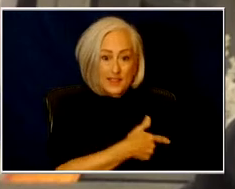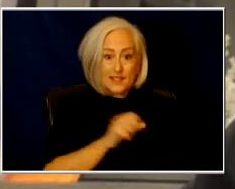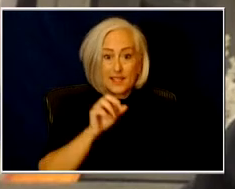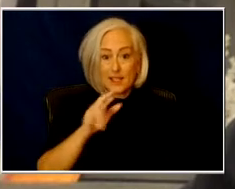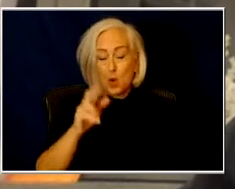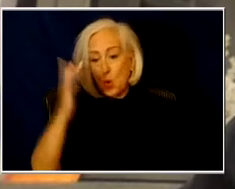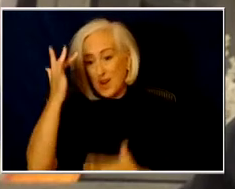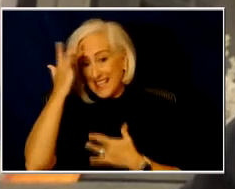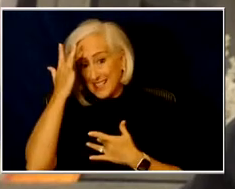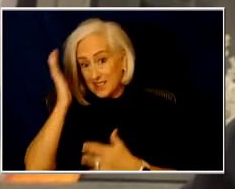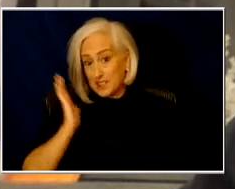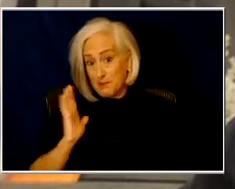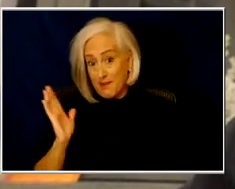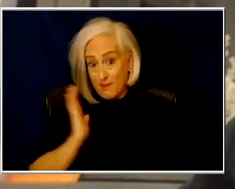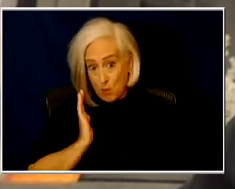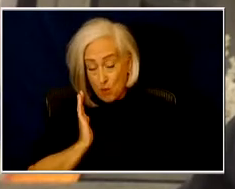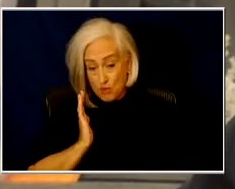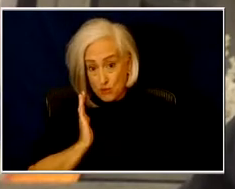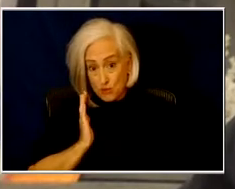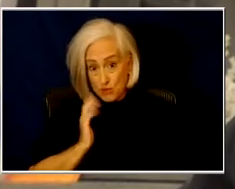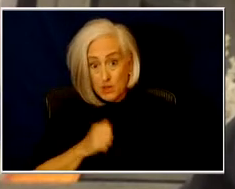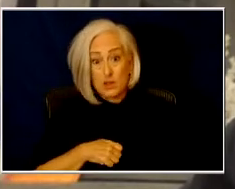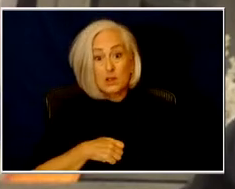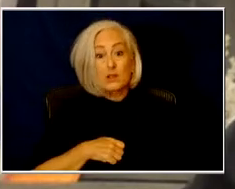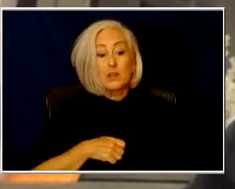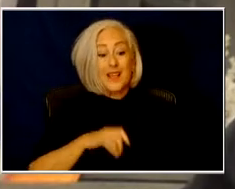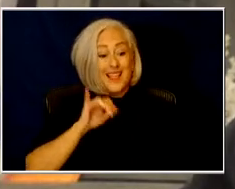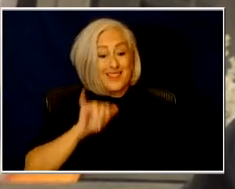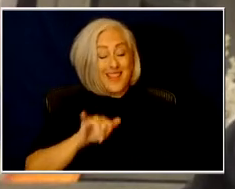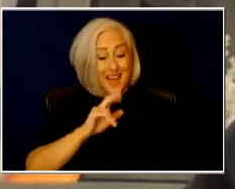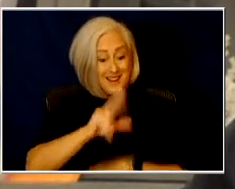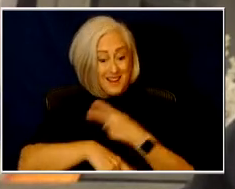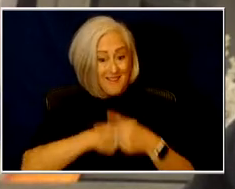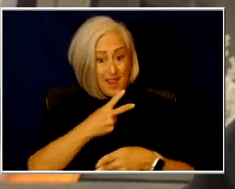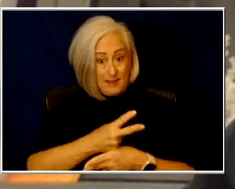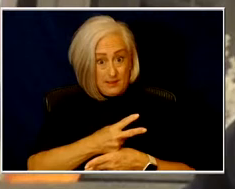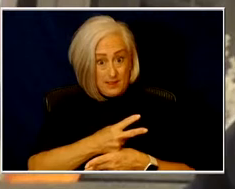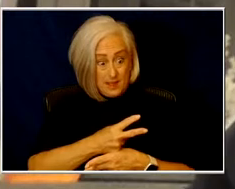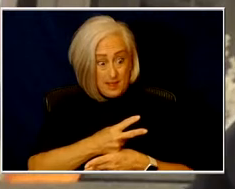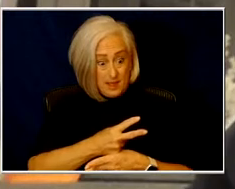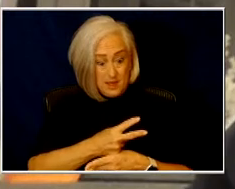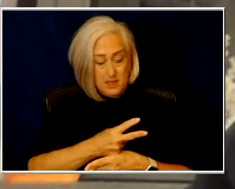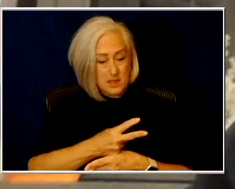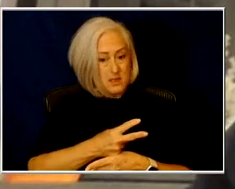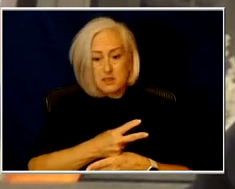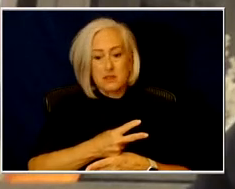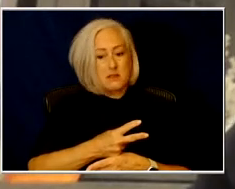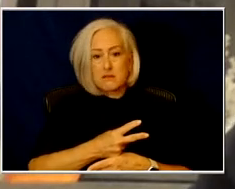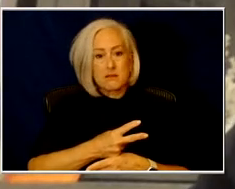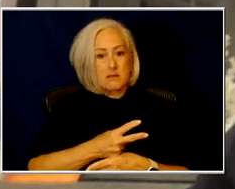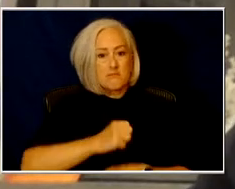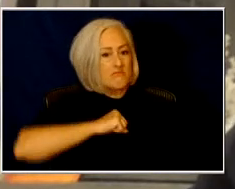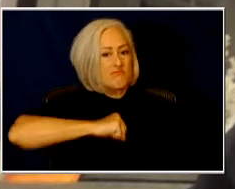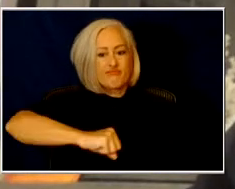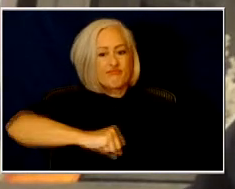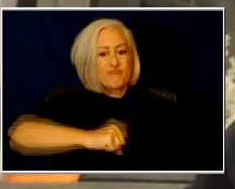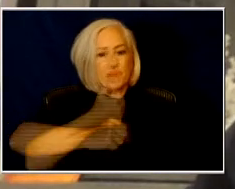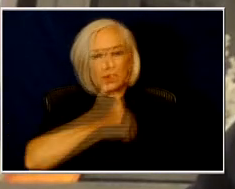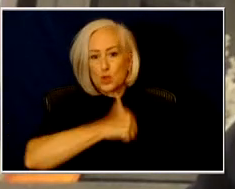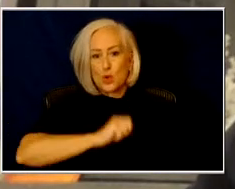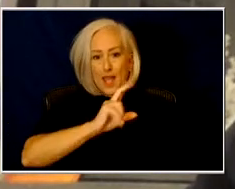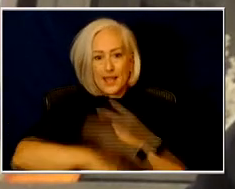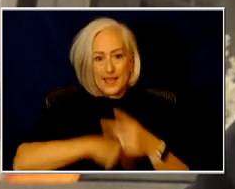illness and is resistant to every one of our monoclonal antibodies except Beth